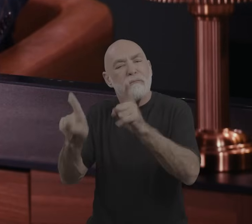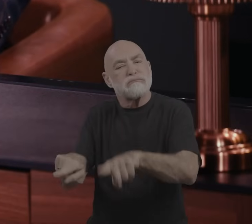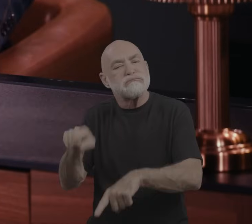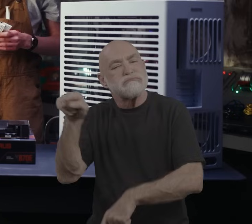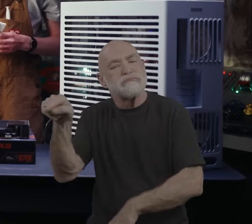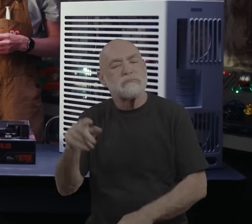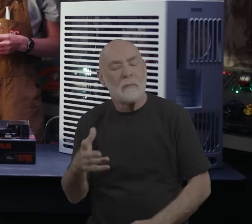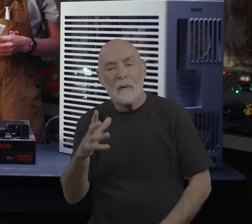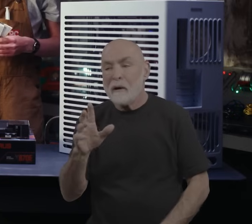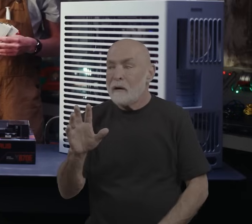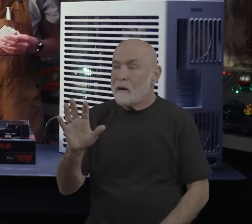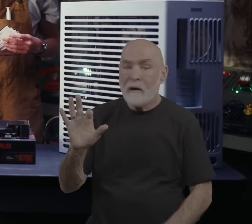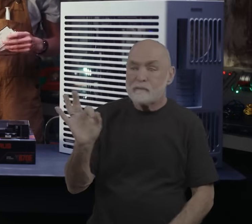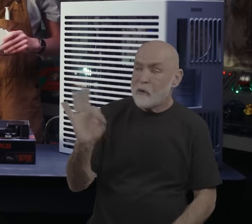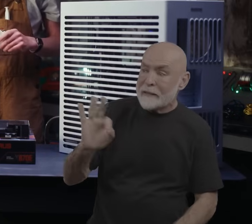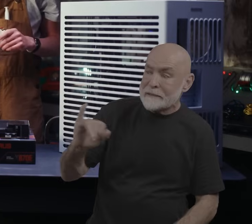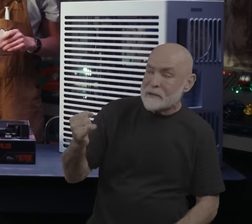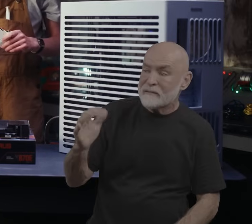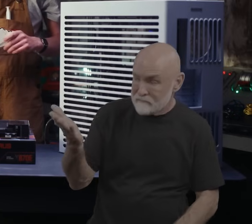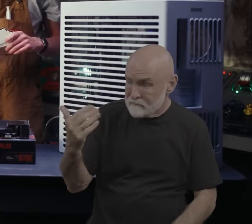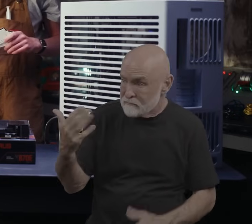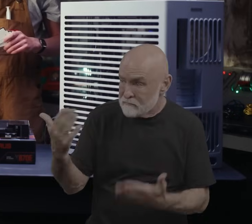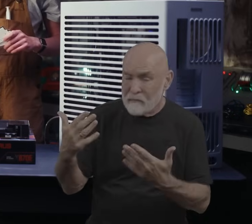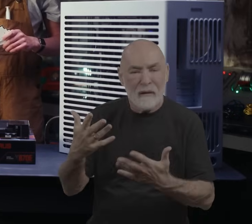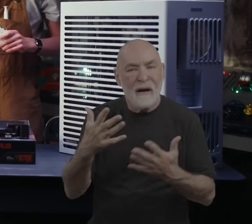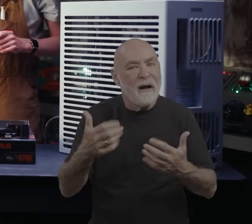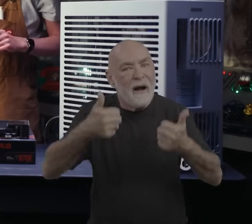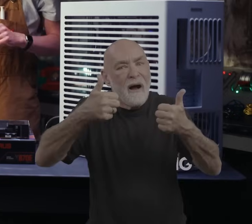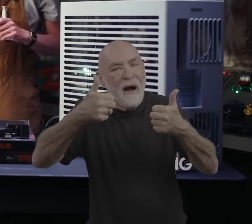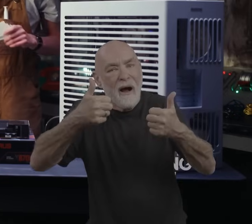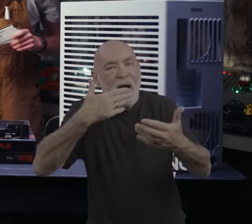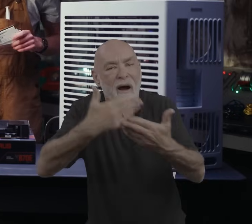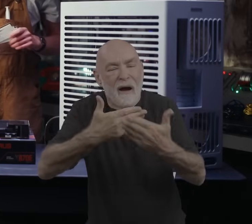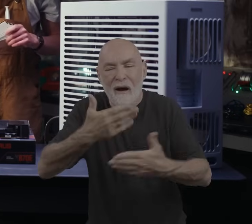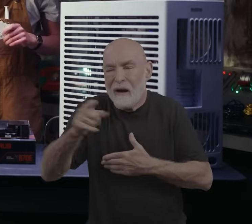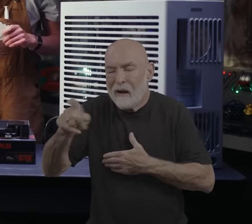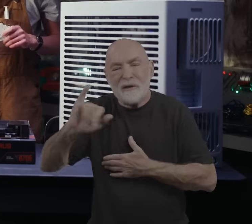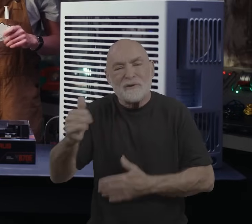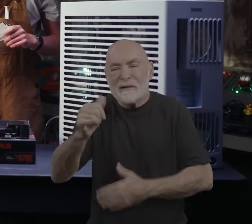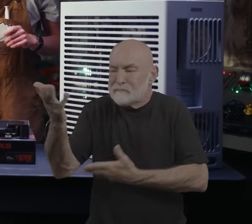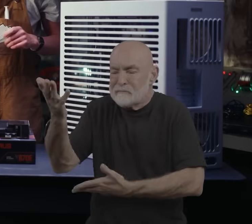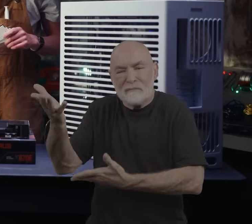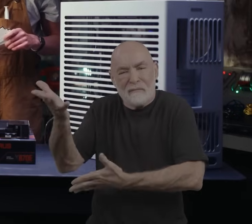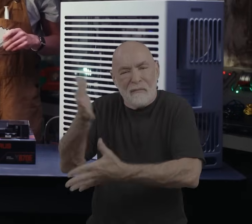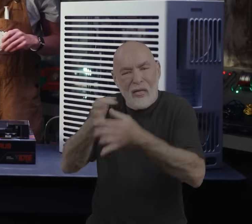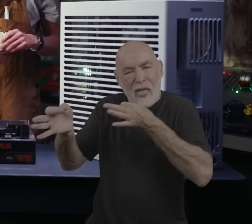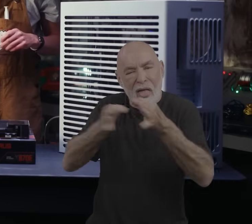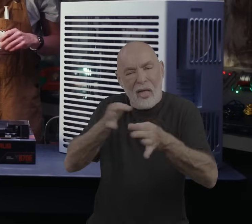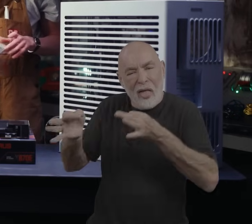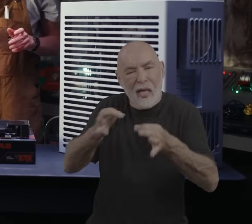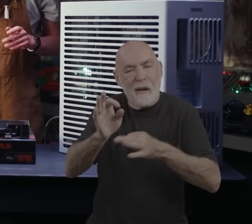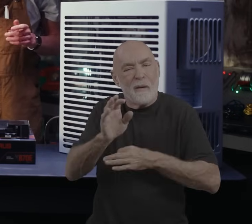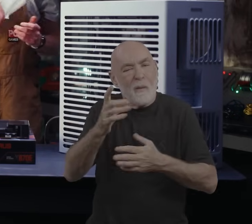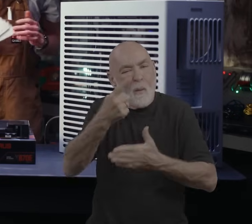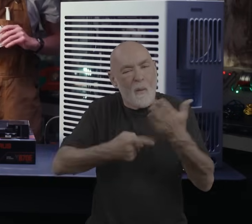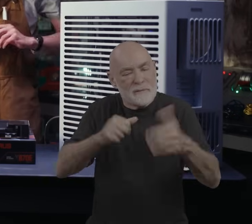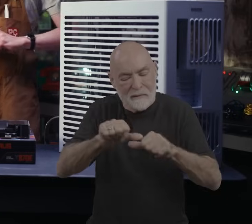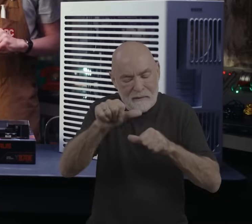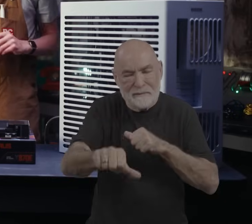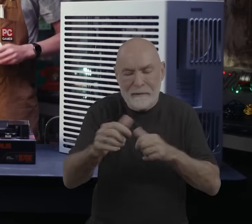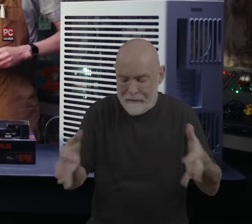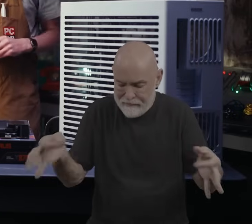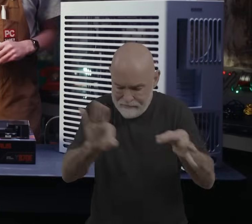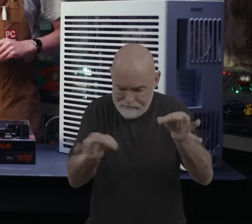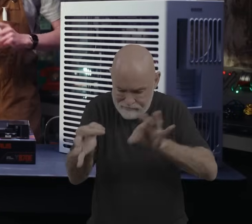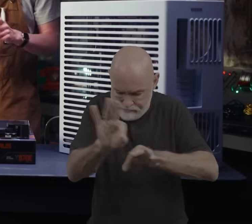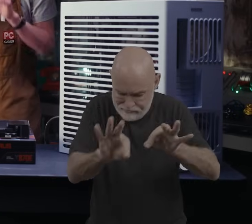out. Frankie, Jacob, status report? We're doing great down here. Jacob is about to fill us in on what we're installing next. I'm just wiring up everything